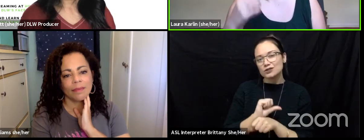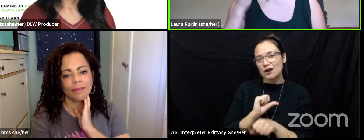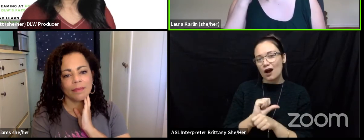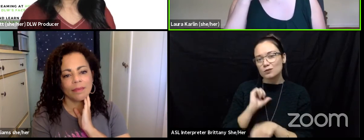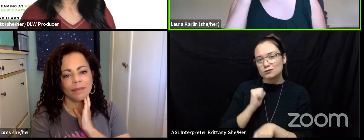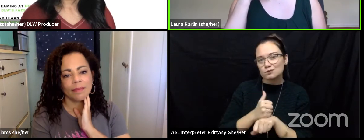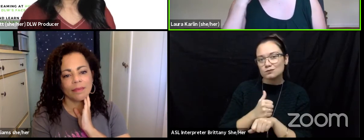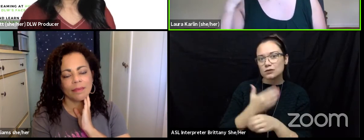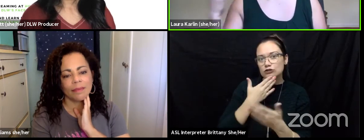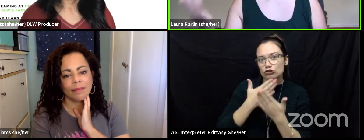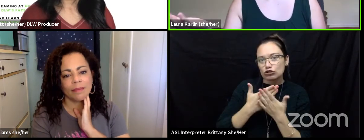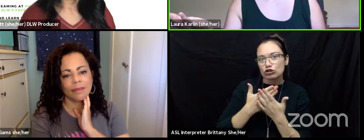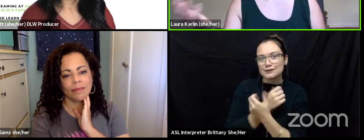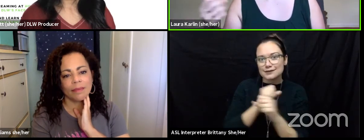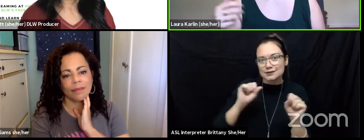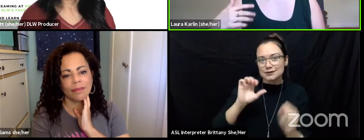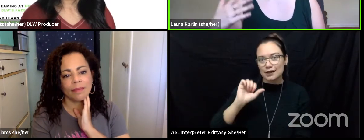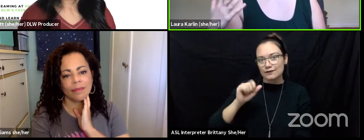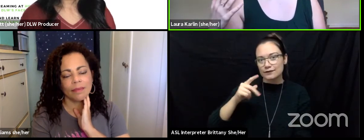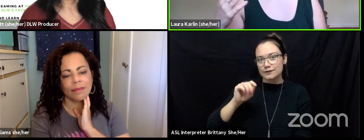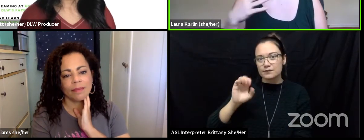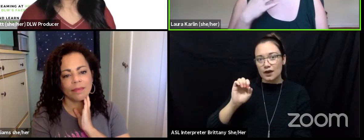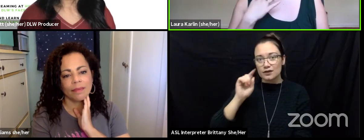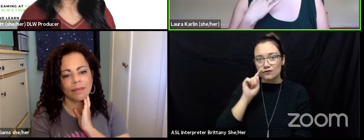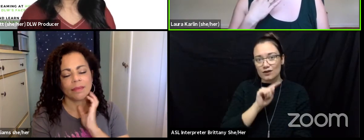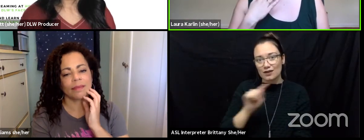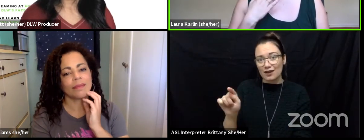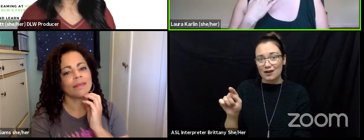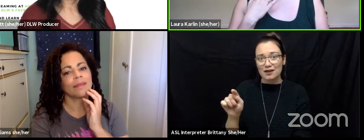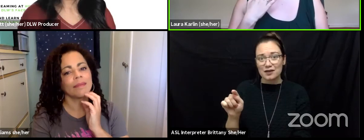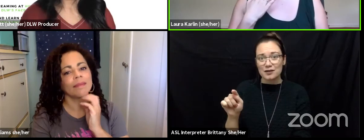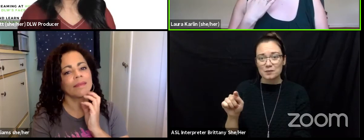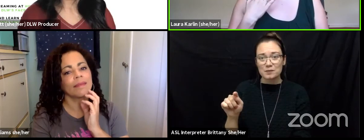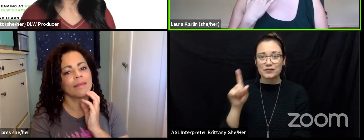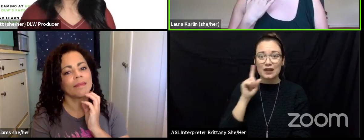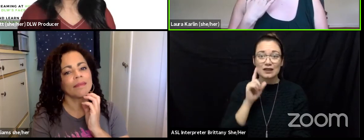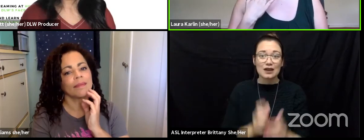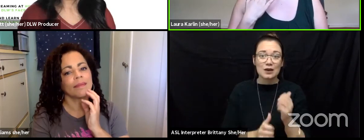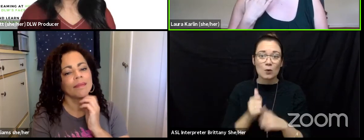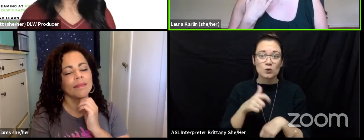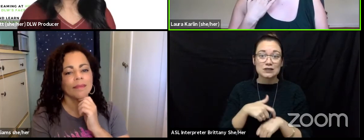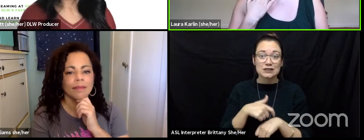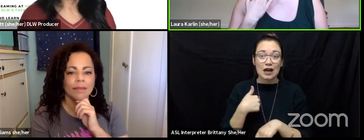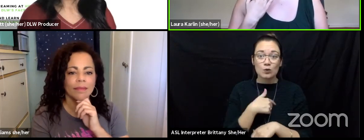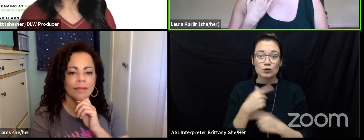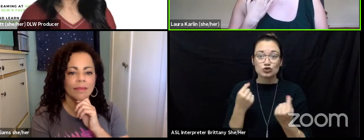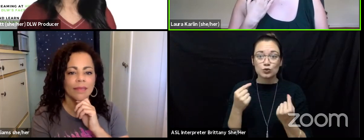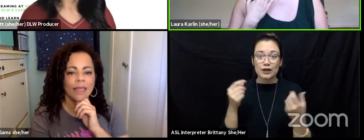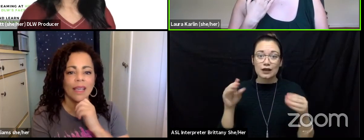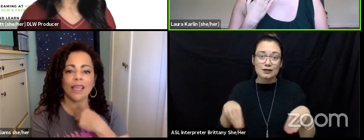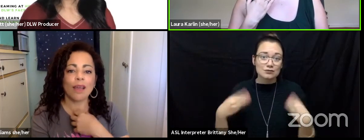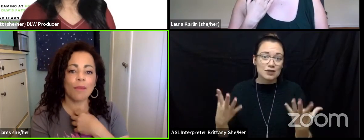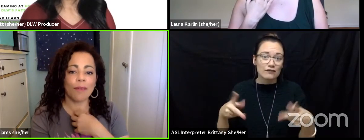to allow for them. You know, I think often most of what we're doing is giving permission.